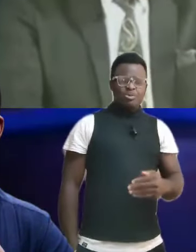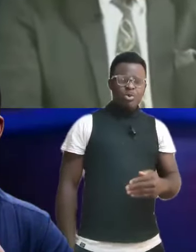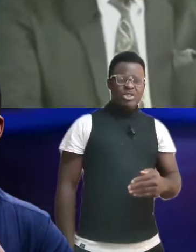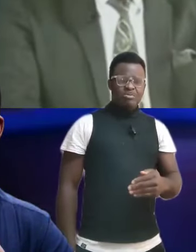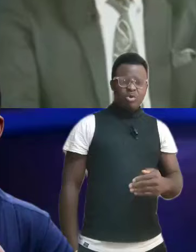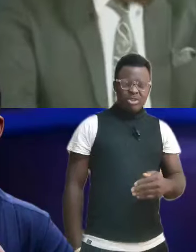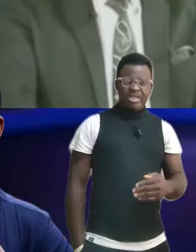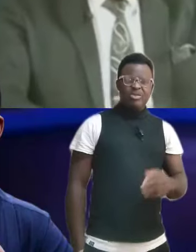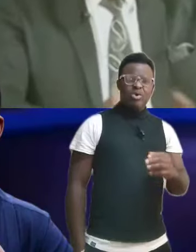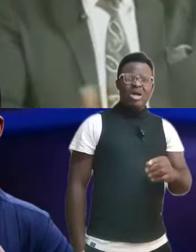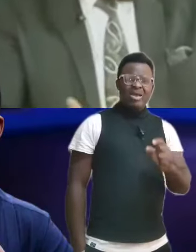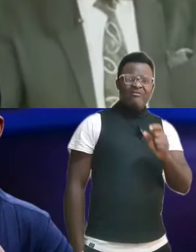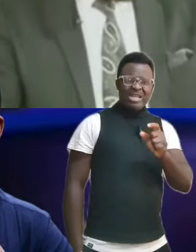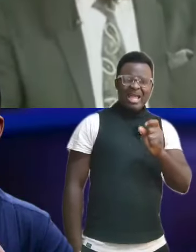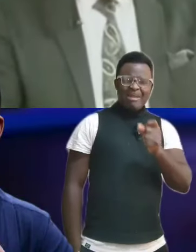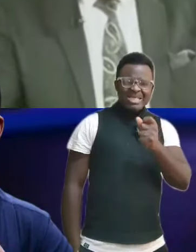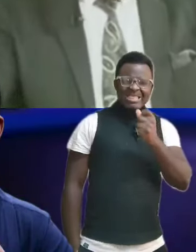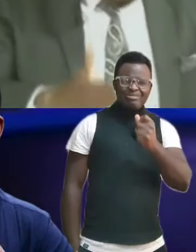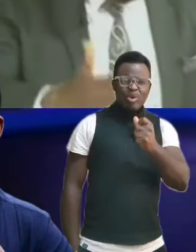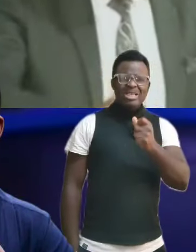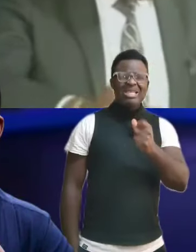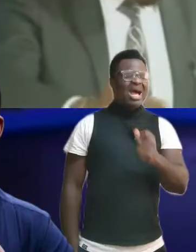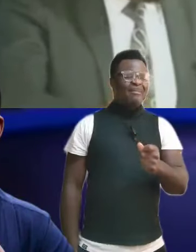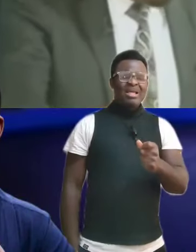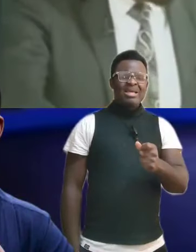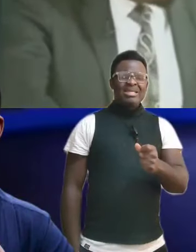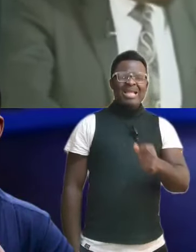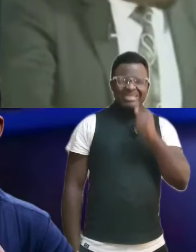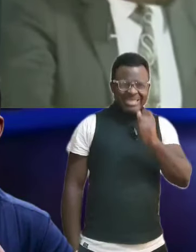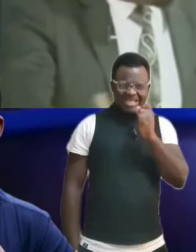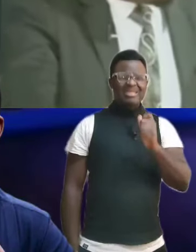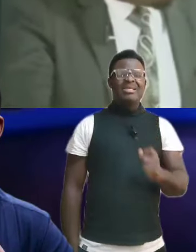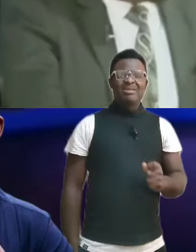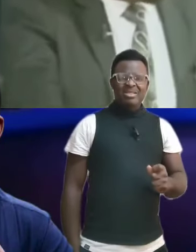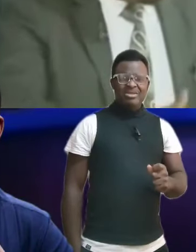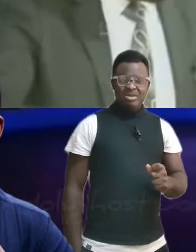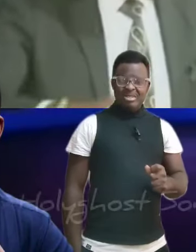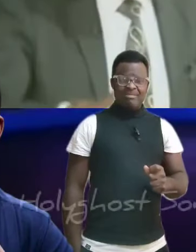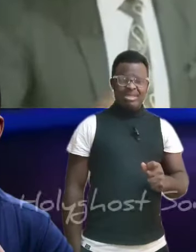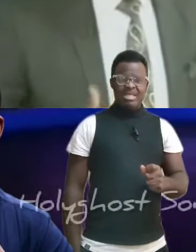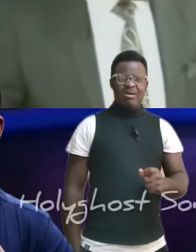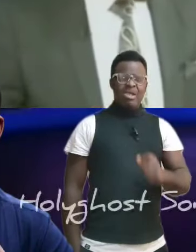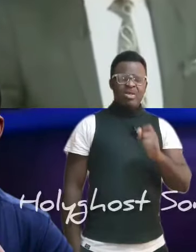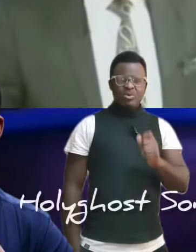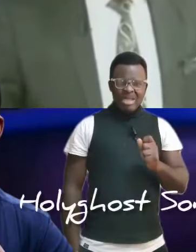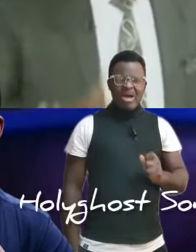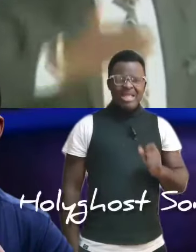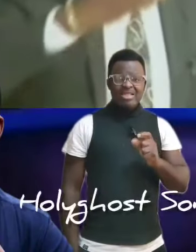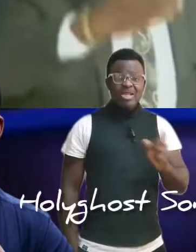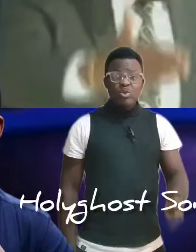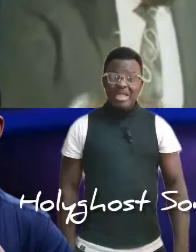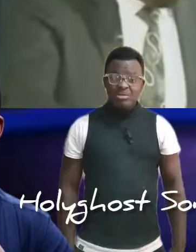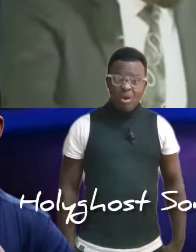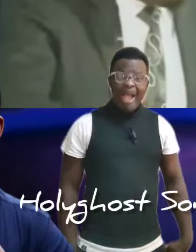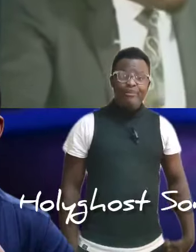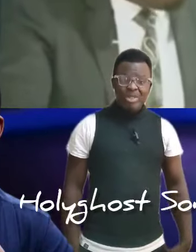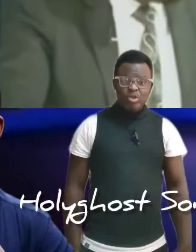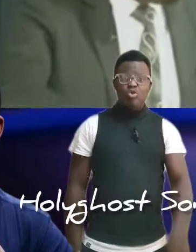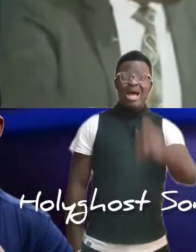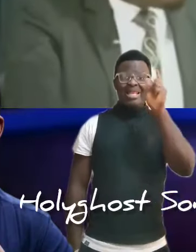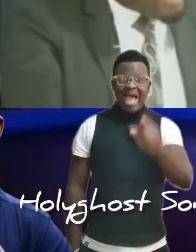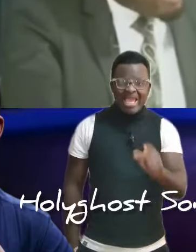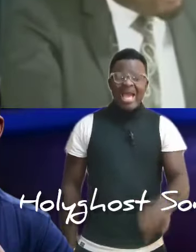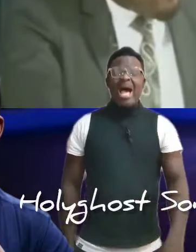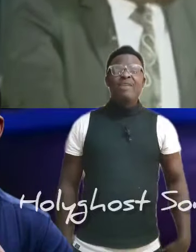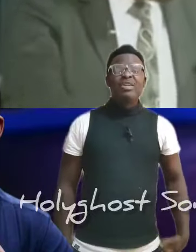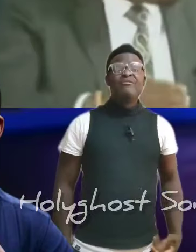human affair, man is a social animal. There must be somebody, some kind of conduct to regulate the activities of man. So the primary purpose of government